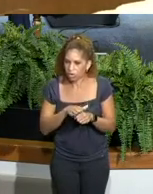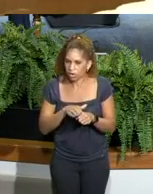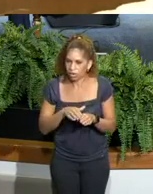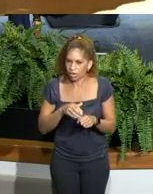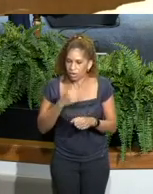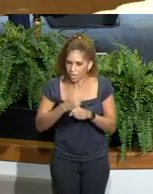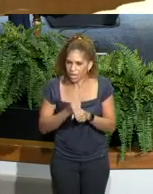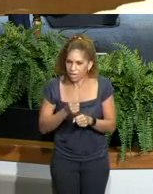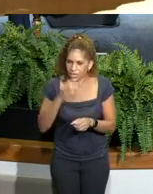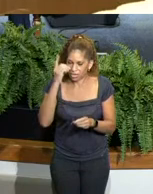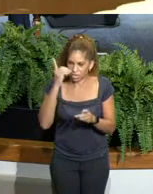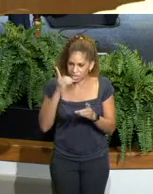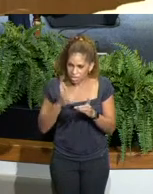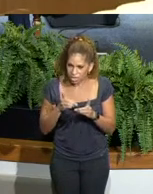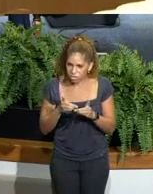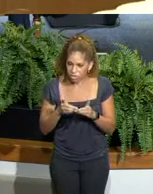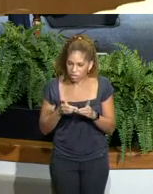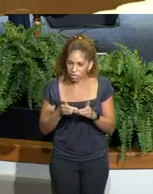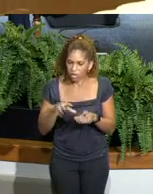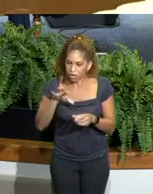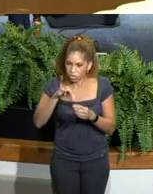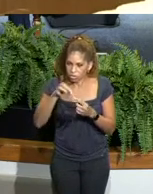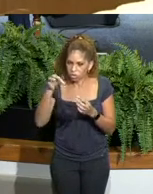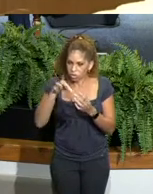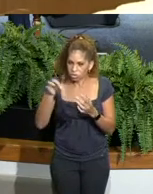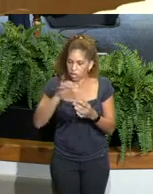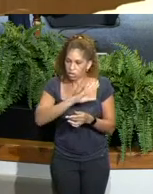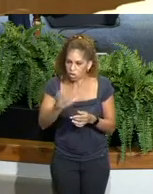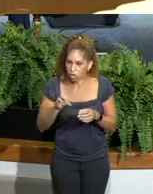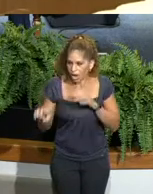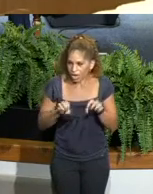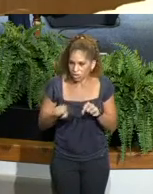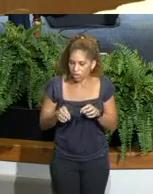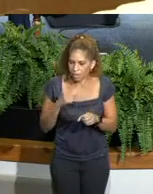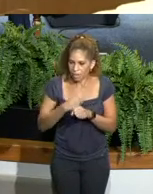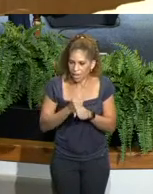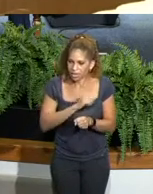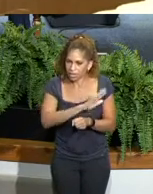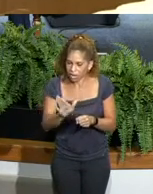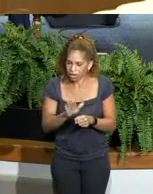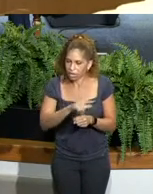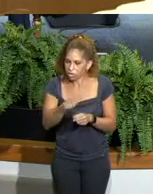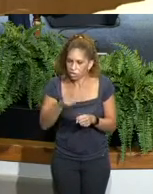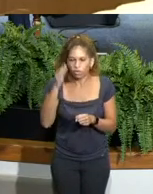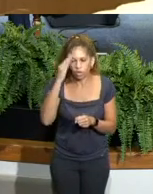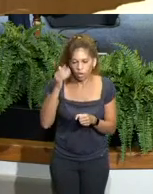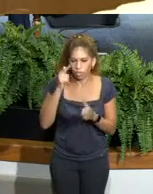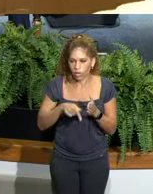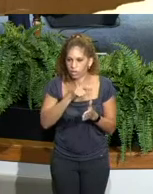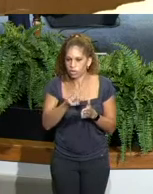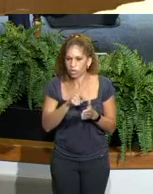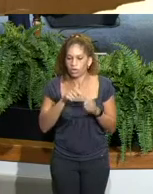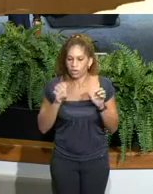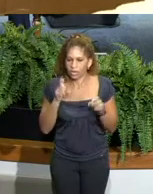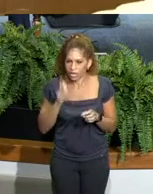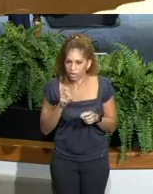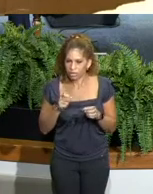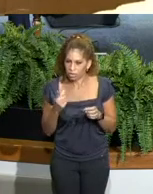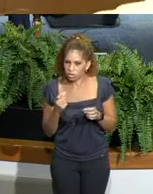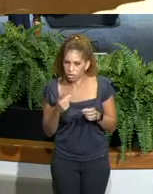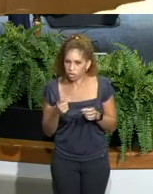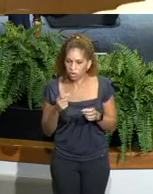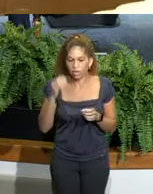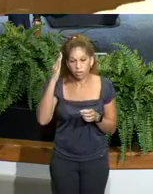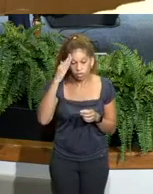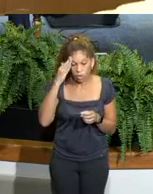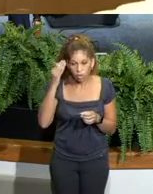what's going on to be acted upon you. Choose your actions and make them. You know what you have to do, and you know why you